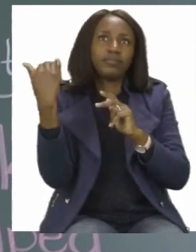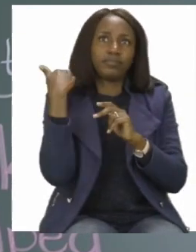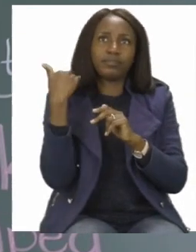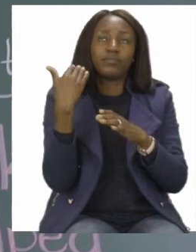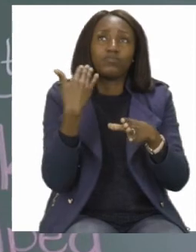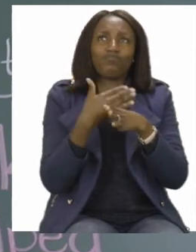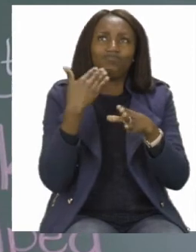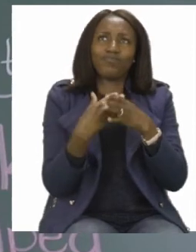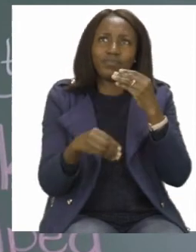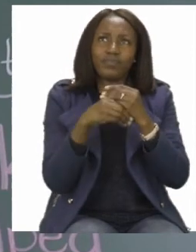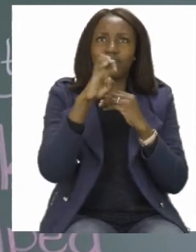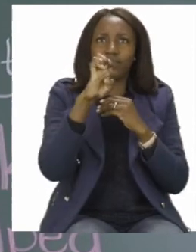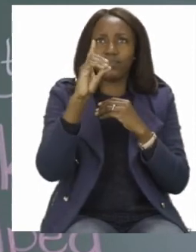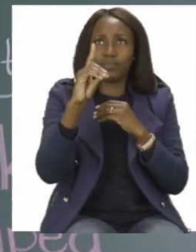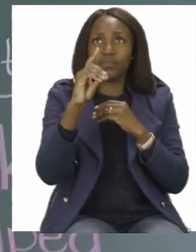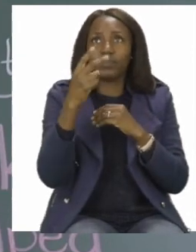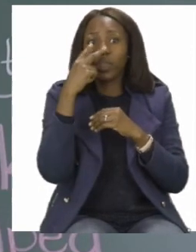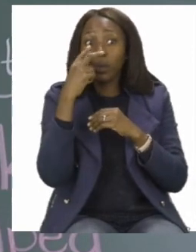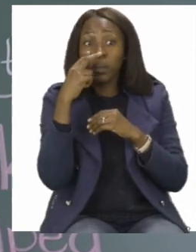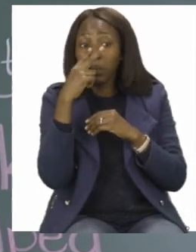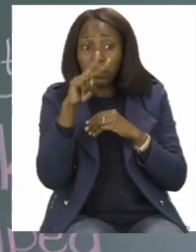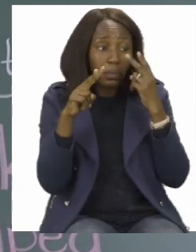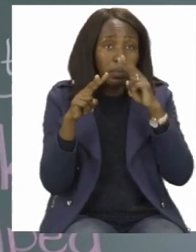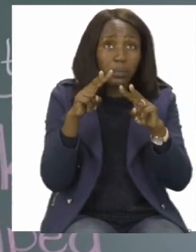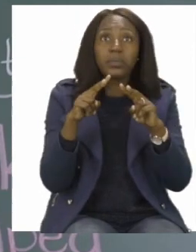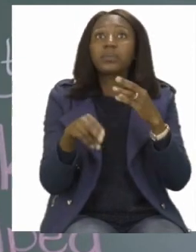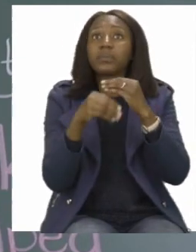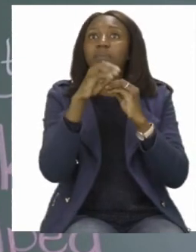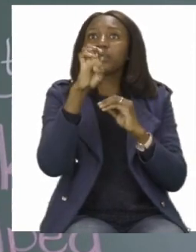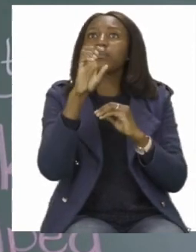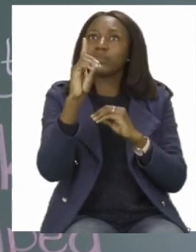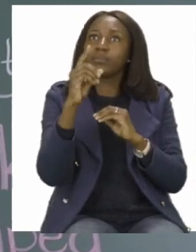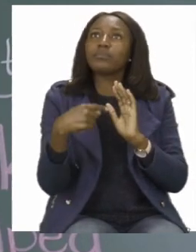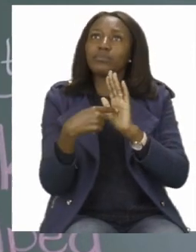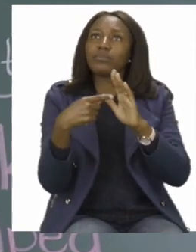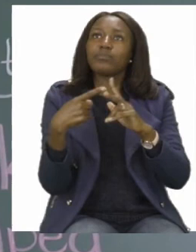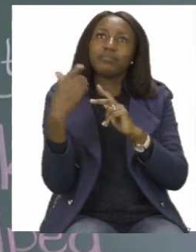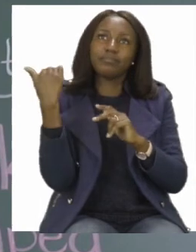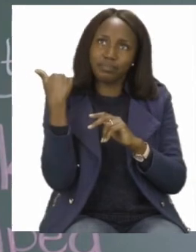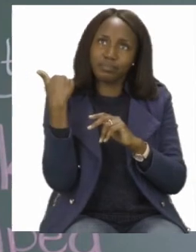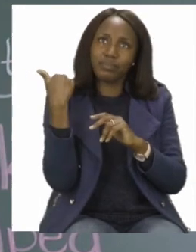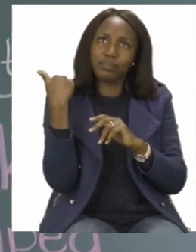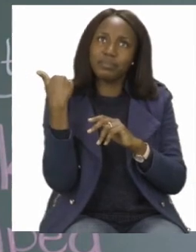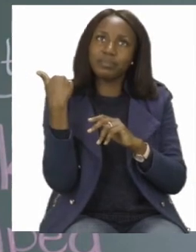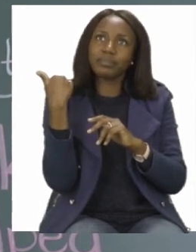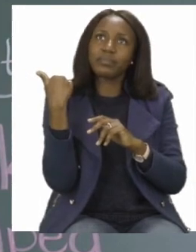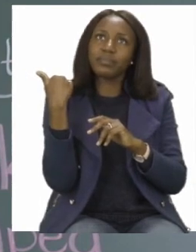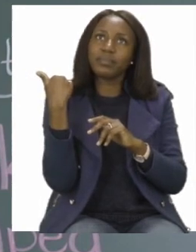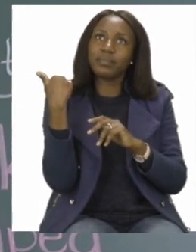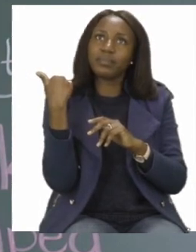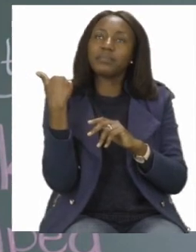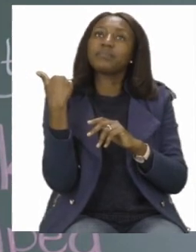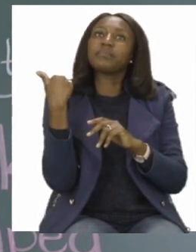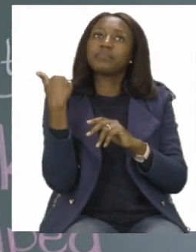Work, worked. Check, checked. Remember, grade threes, these